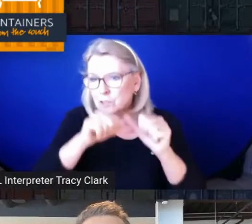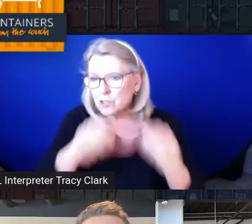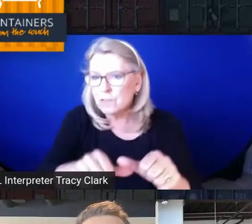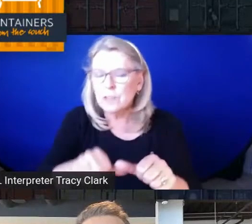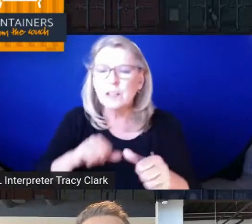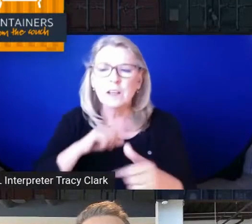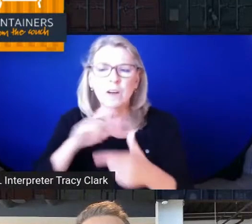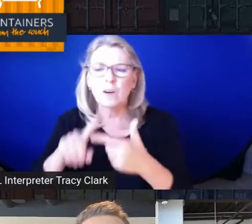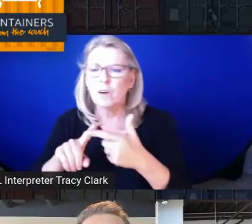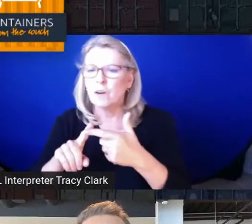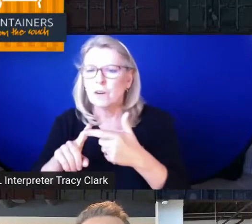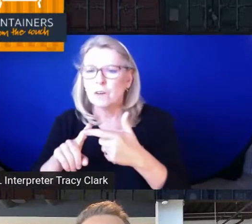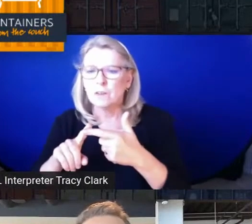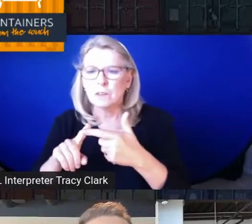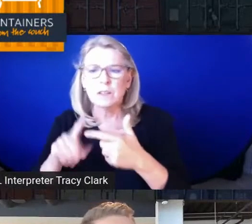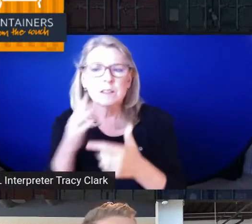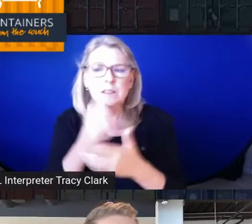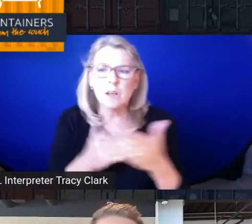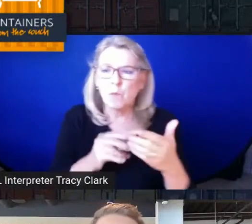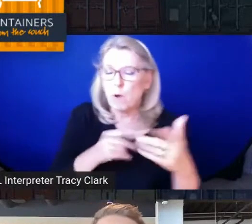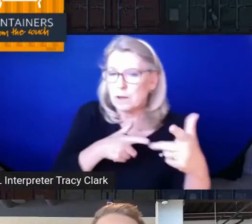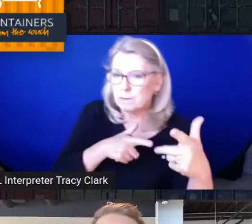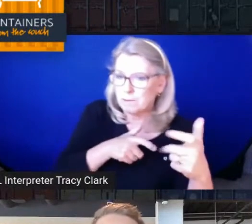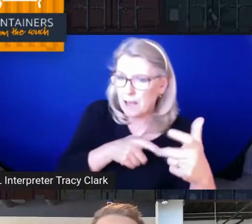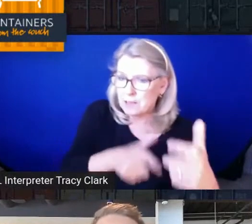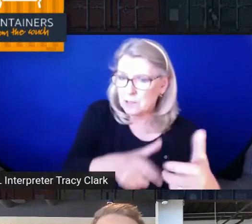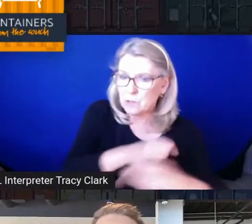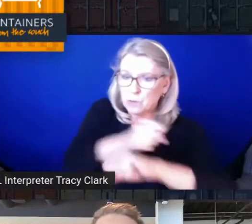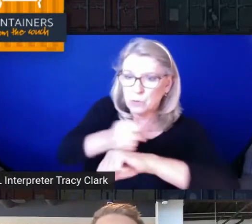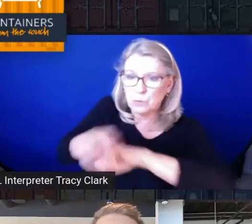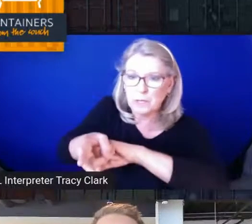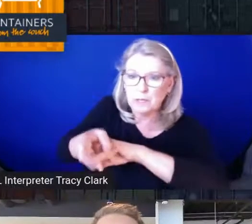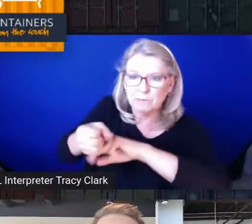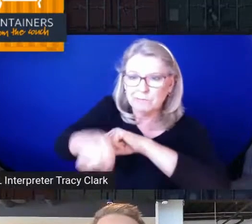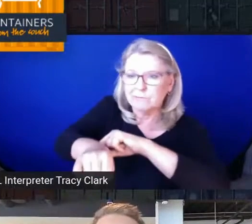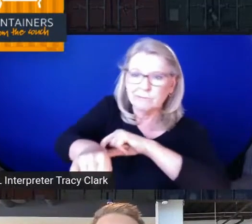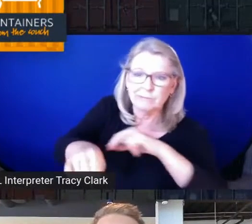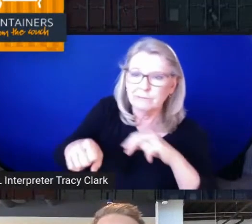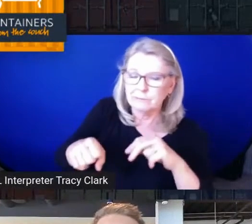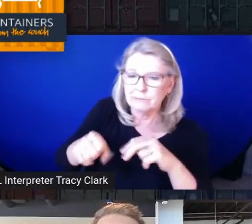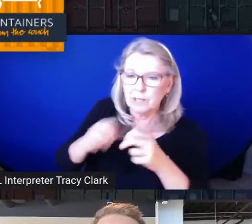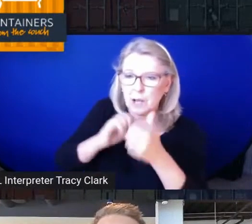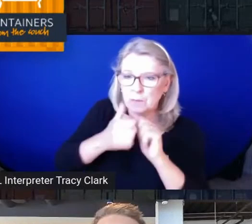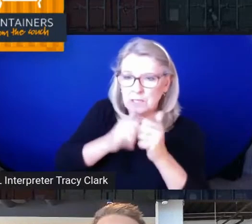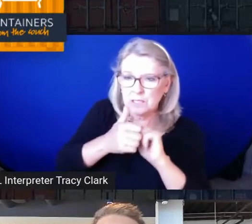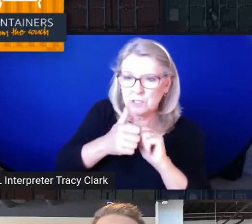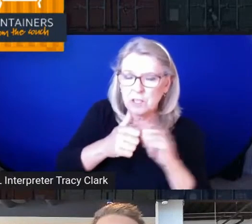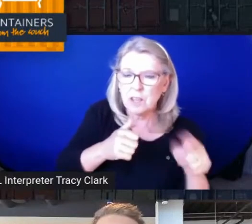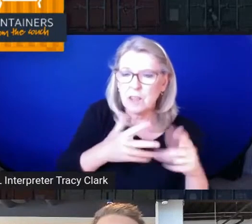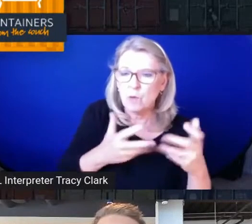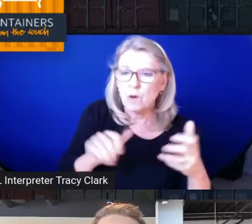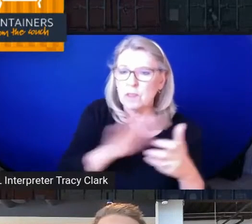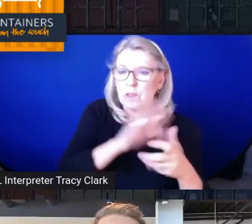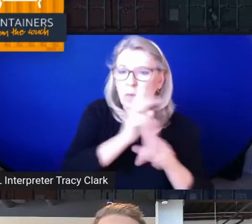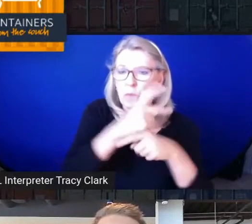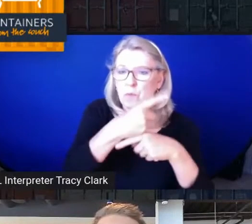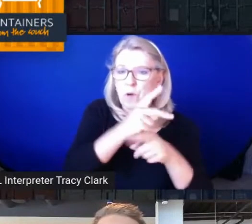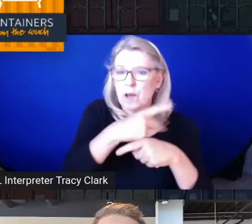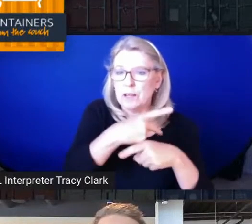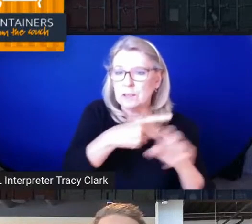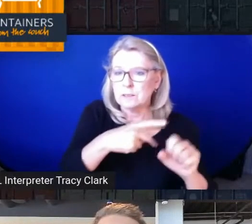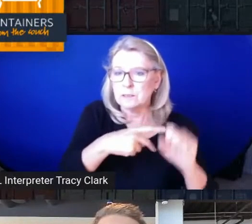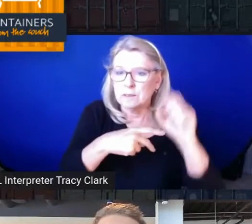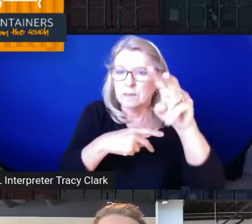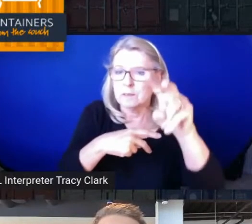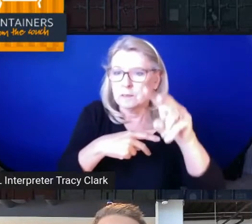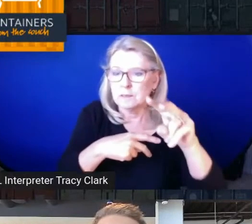go fast, they want to beat the competition, so they want to put their product to the market in a